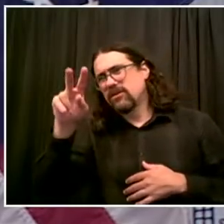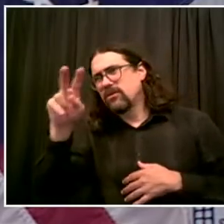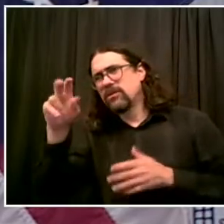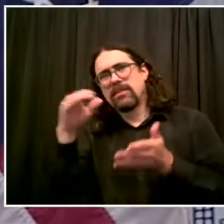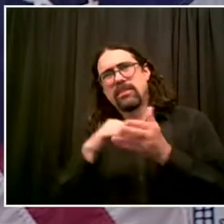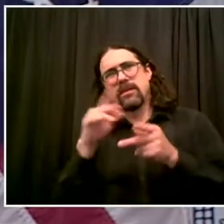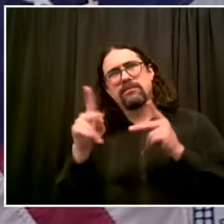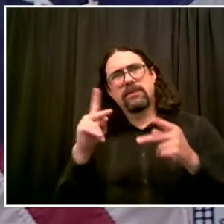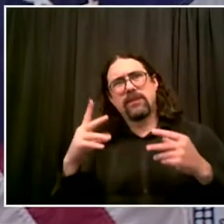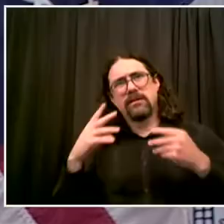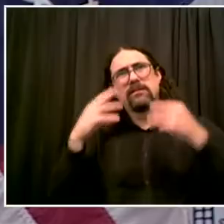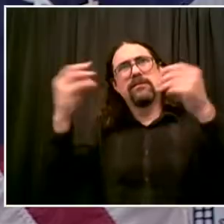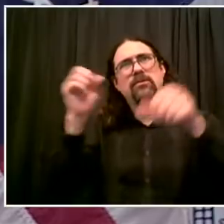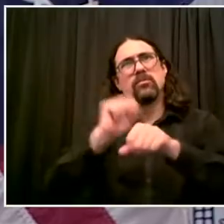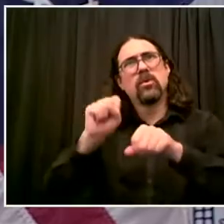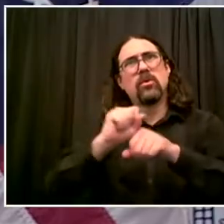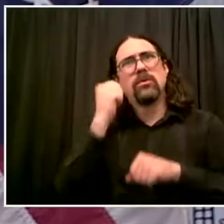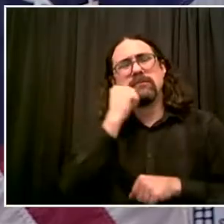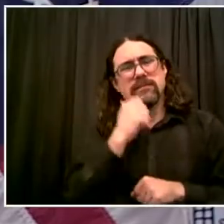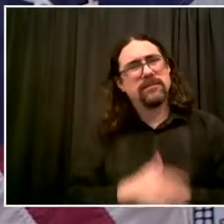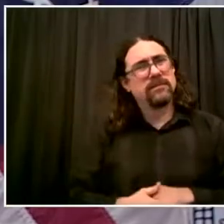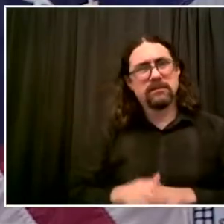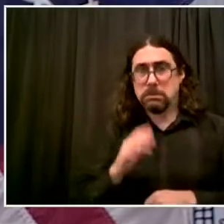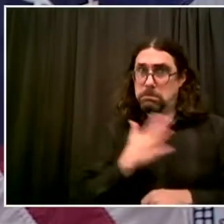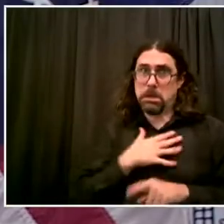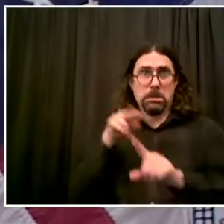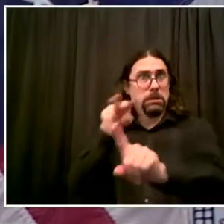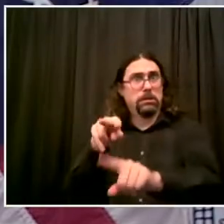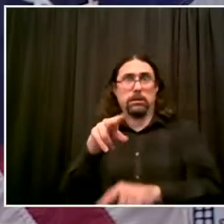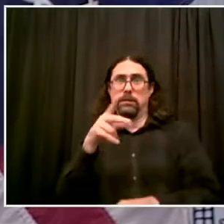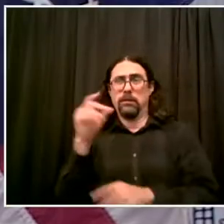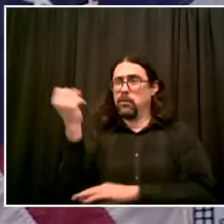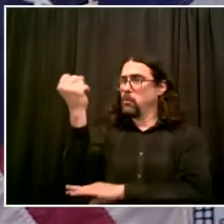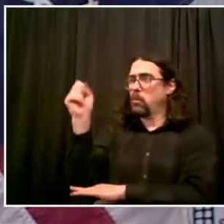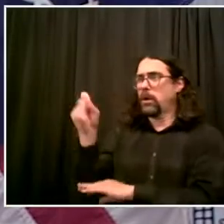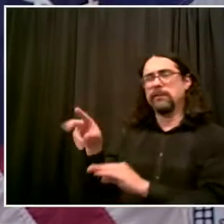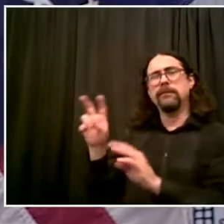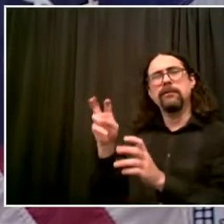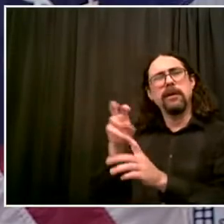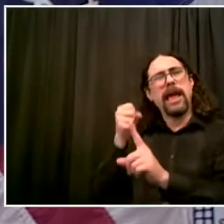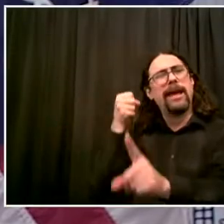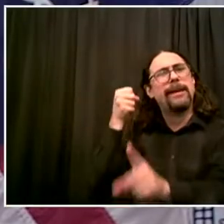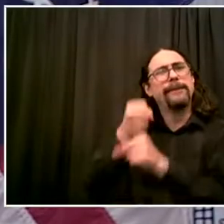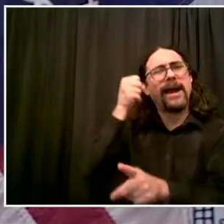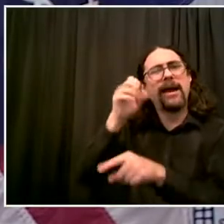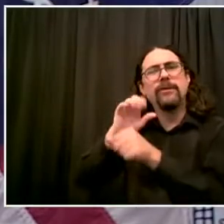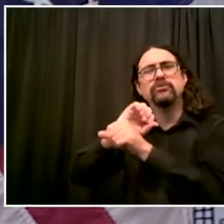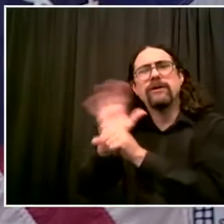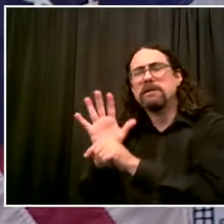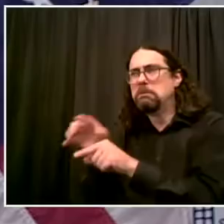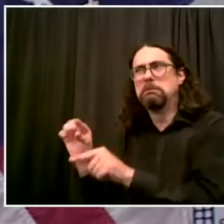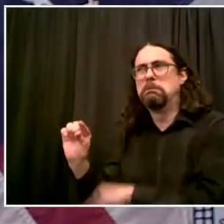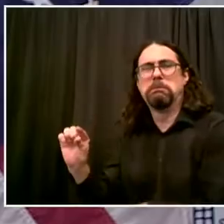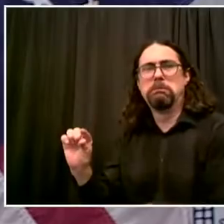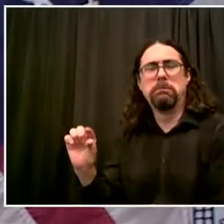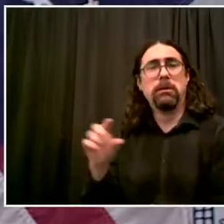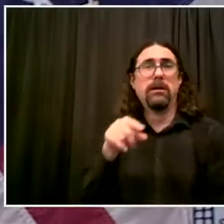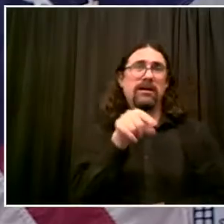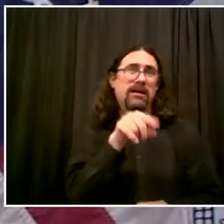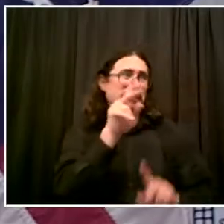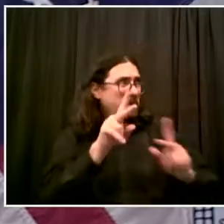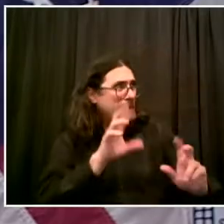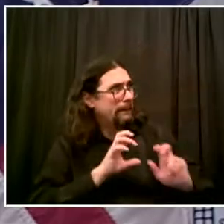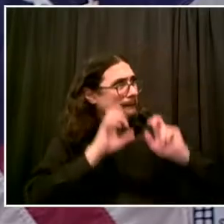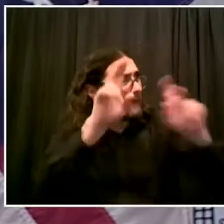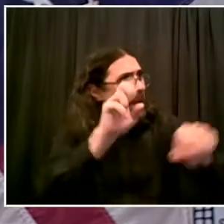impact than protests that went on for X number of hours, were outdoors by definition. Folks, actually, I will say, I was